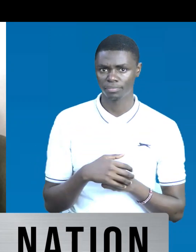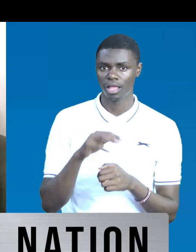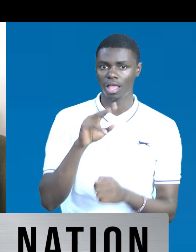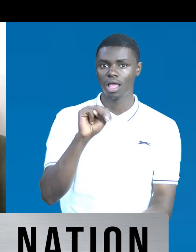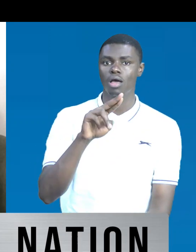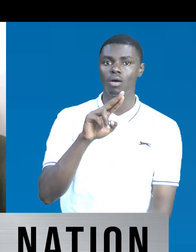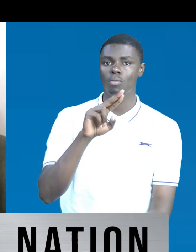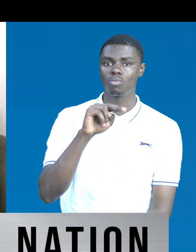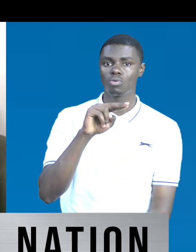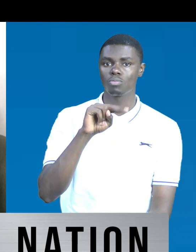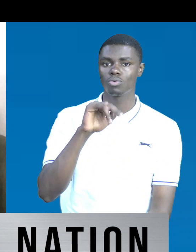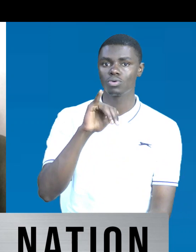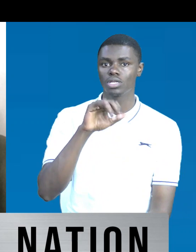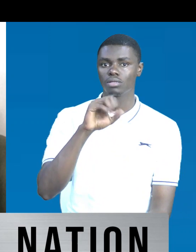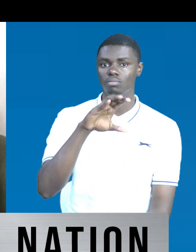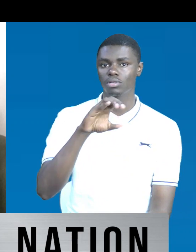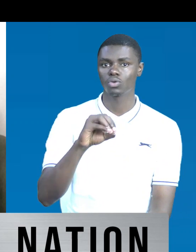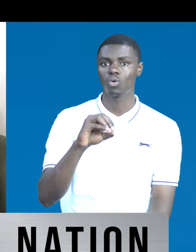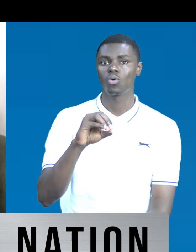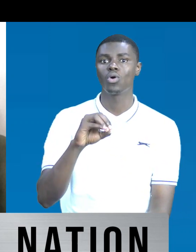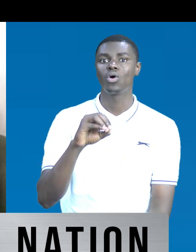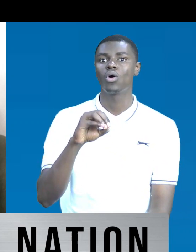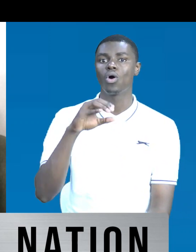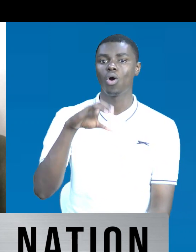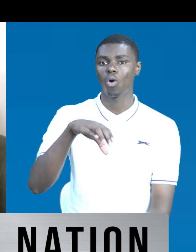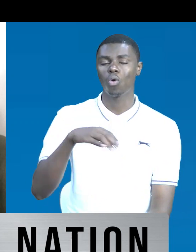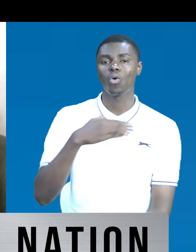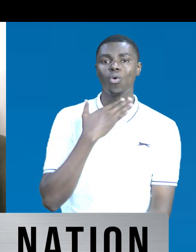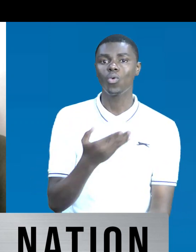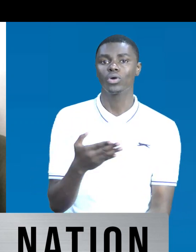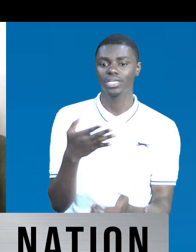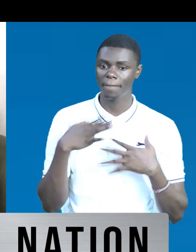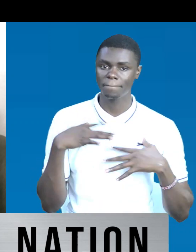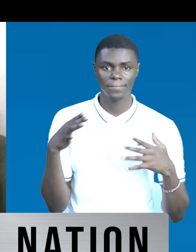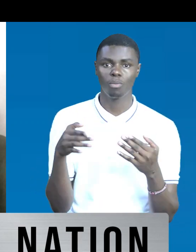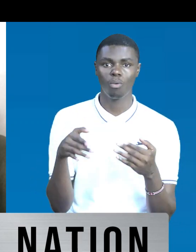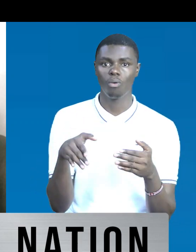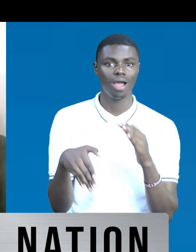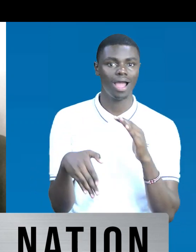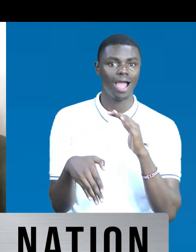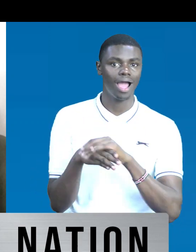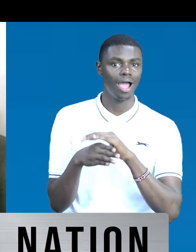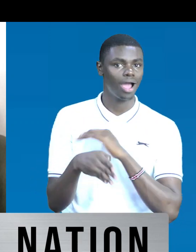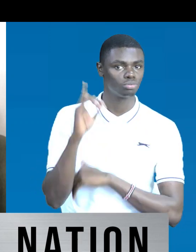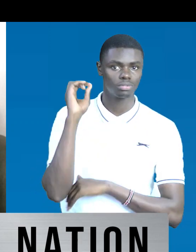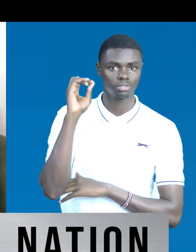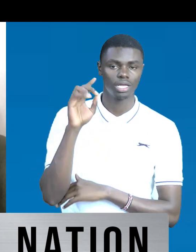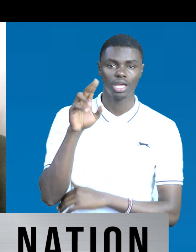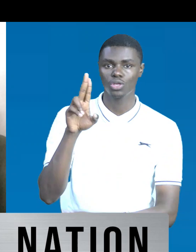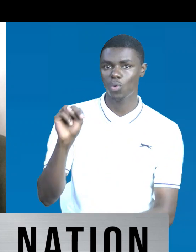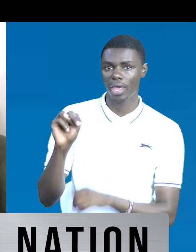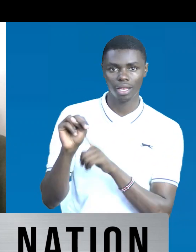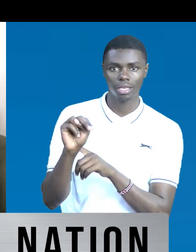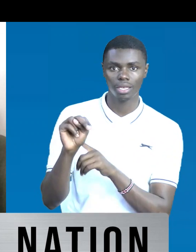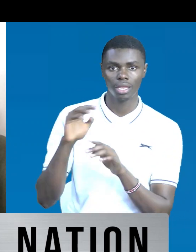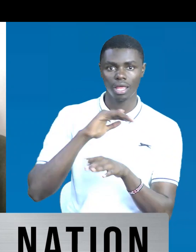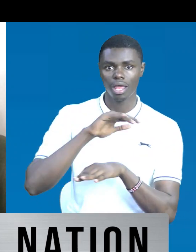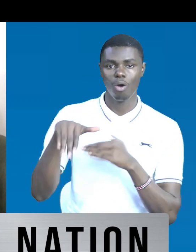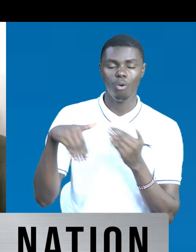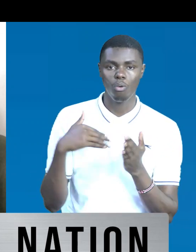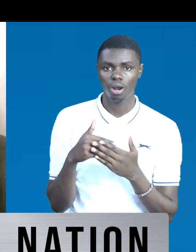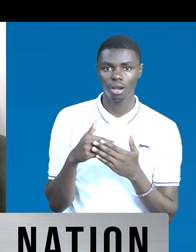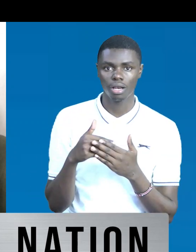MONUSCO. Congolese want them out. These people. It's like MONUC, United Nations of all